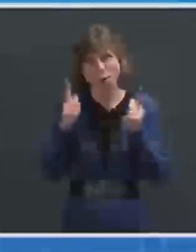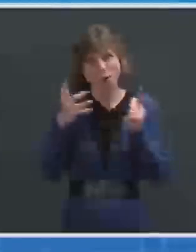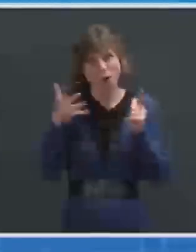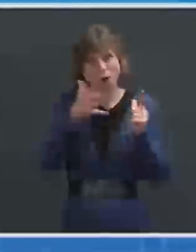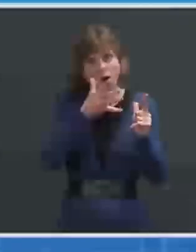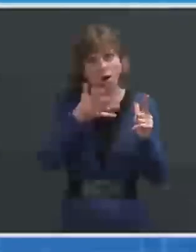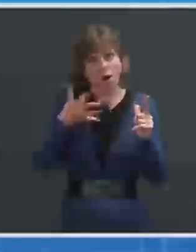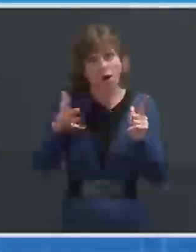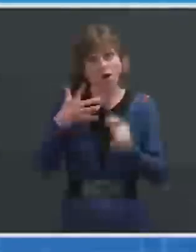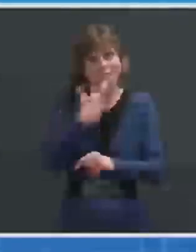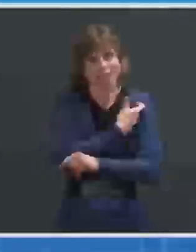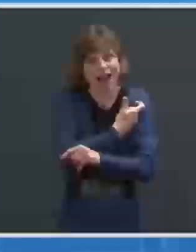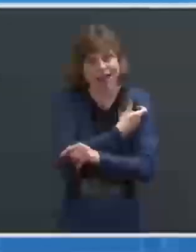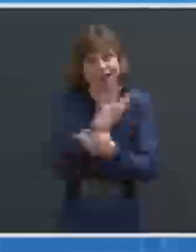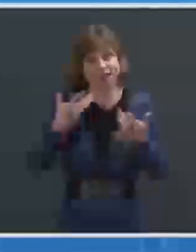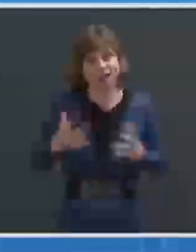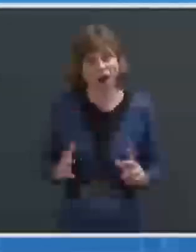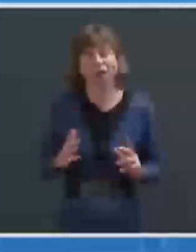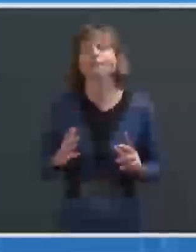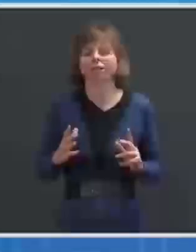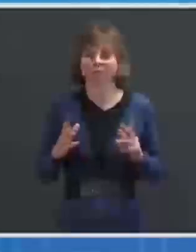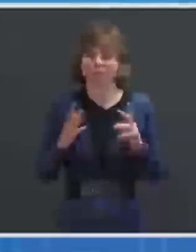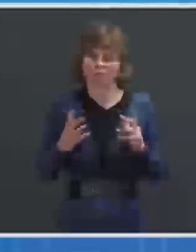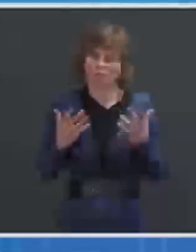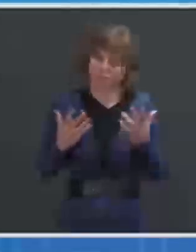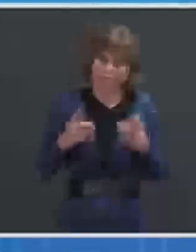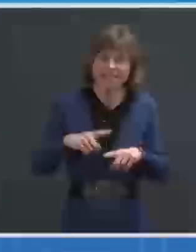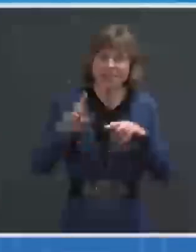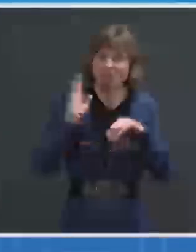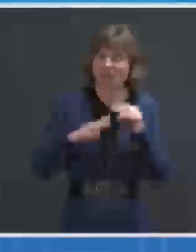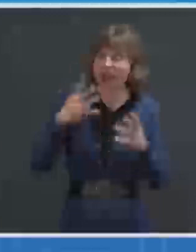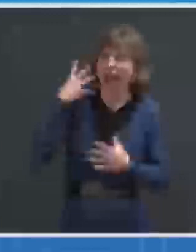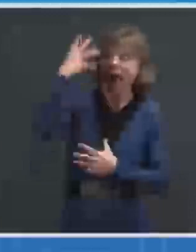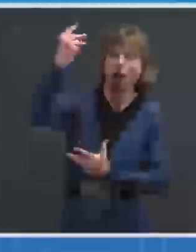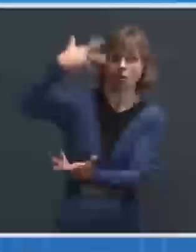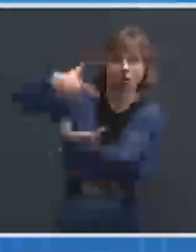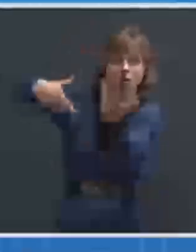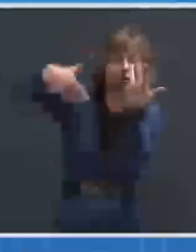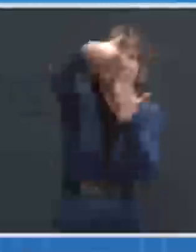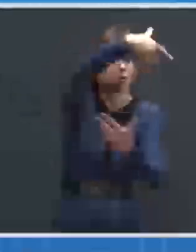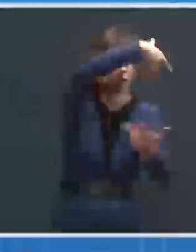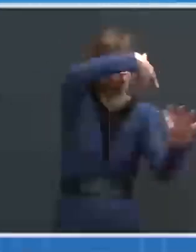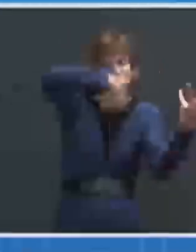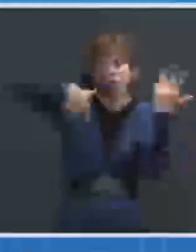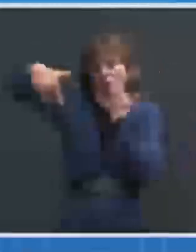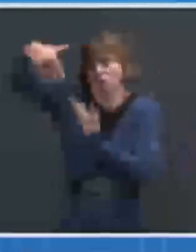out the door and go into a society that has 70,000 new infections per